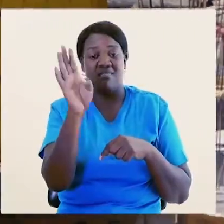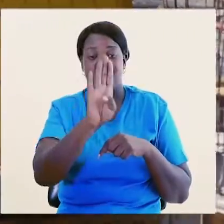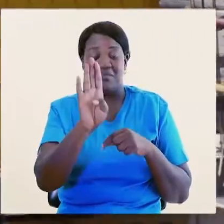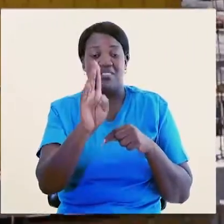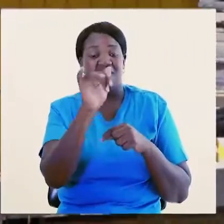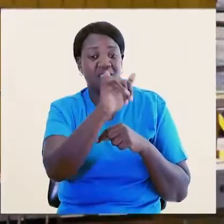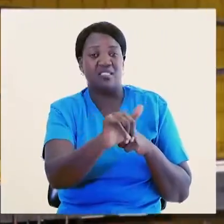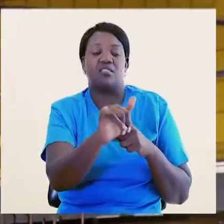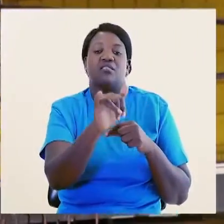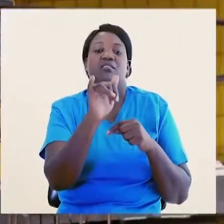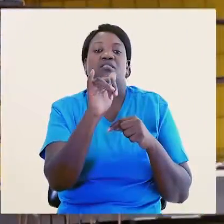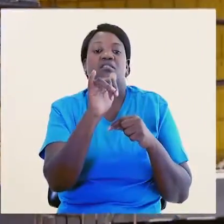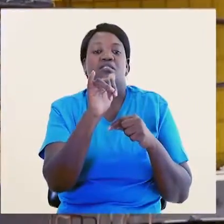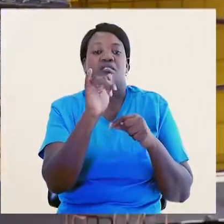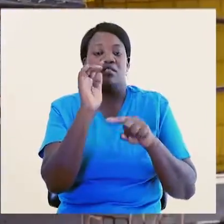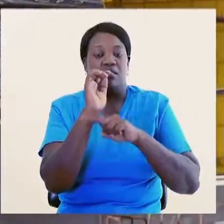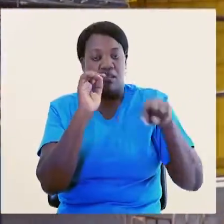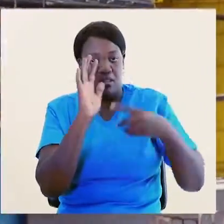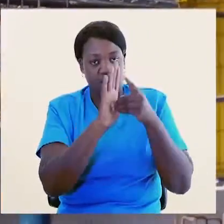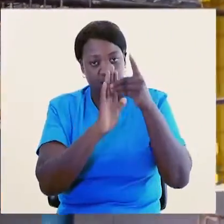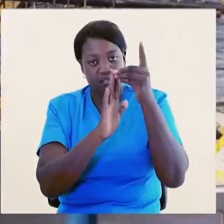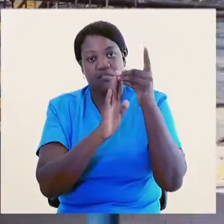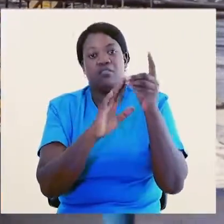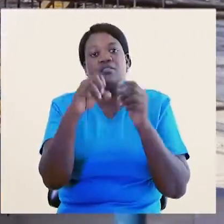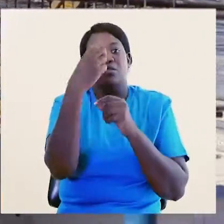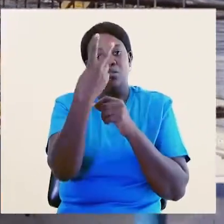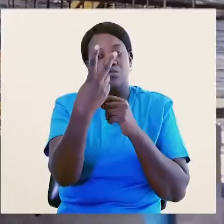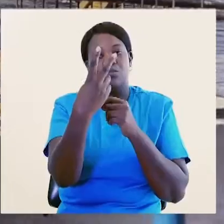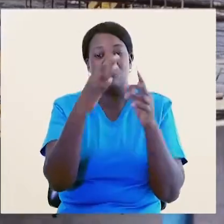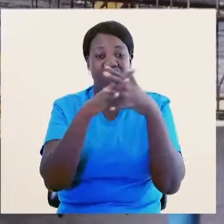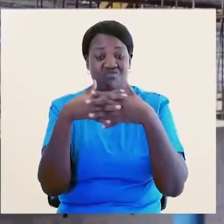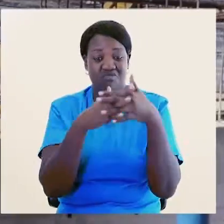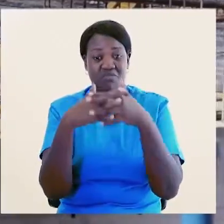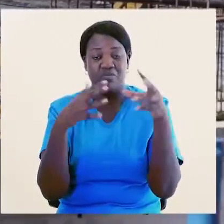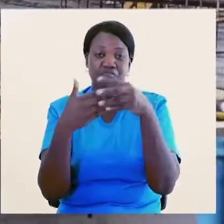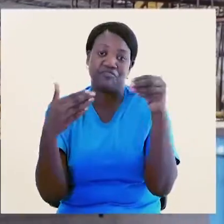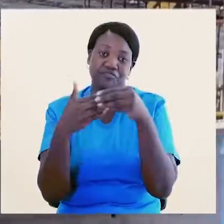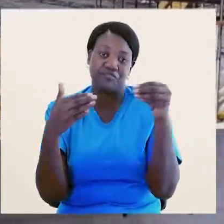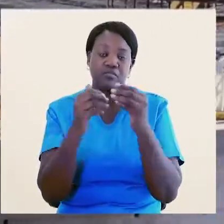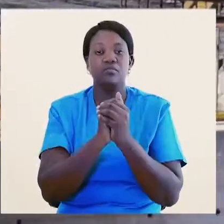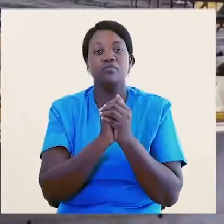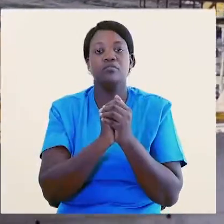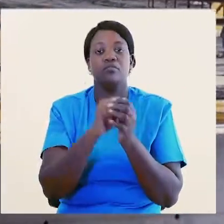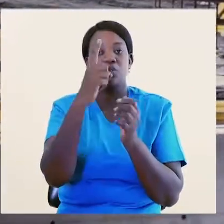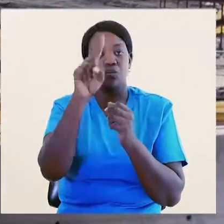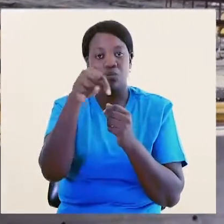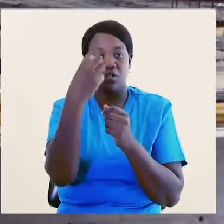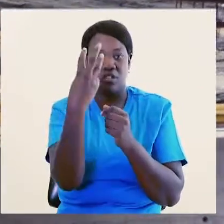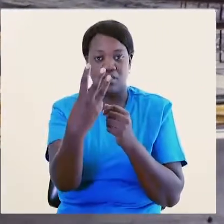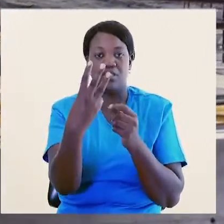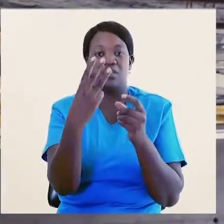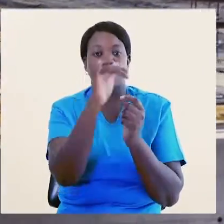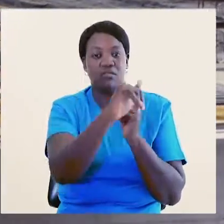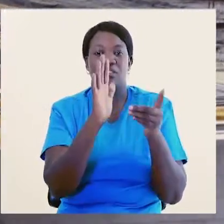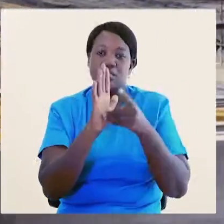them barely survive on less than $2 or less a day. The 1.3 billion who live in developed